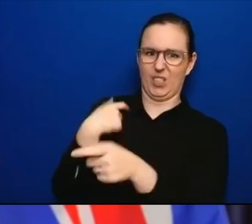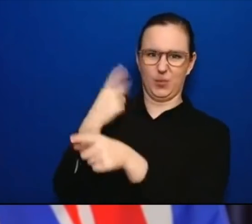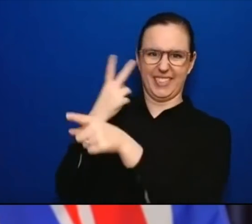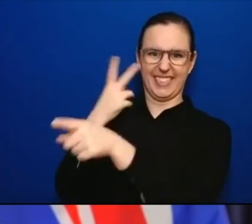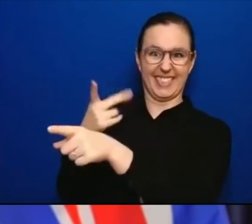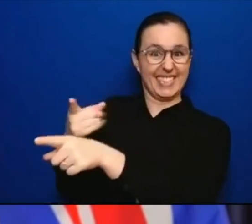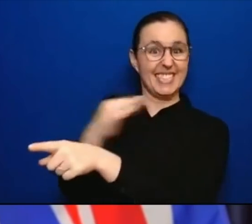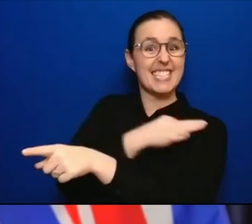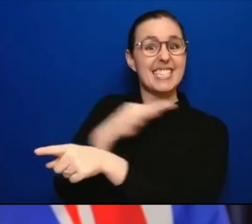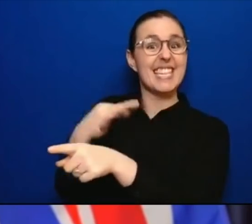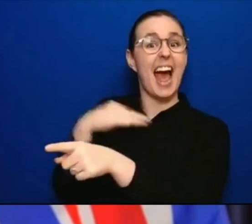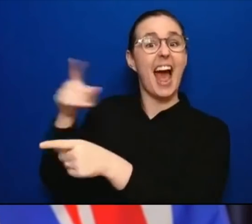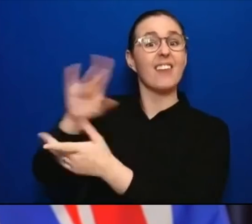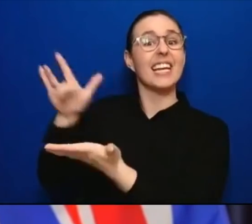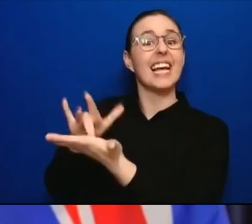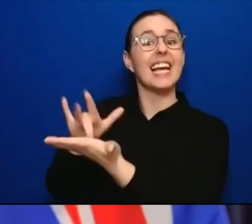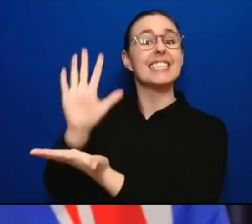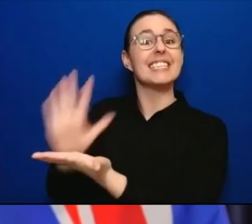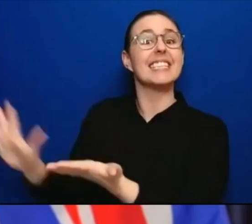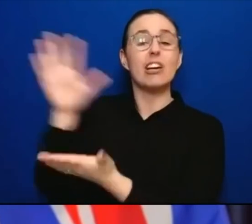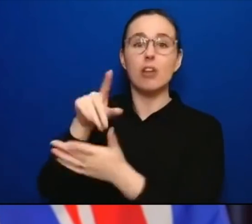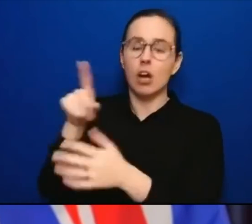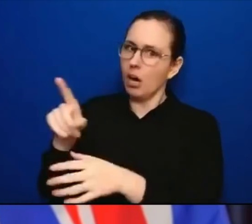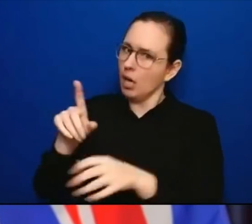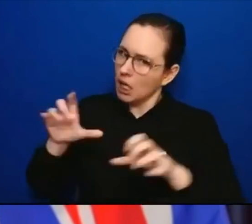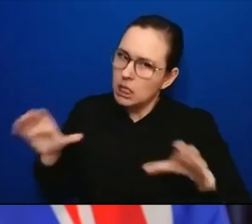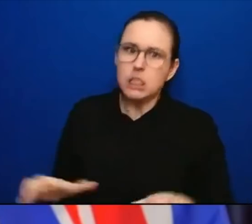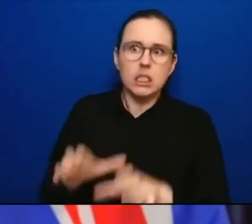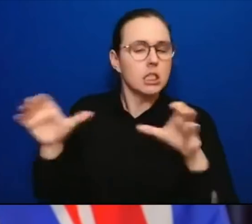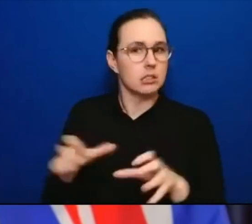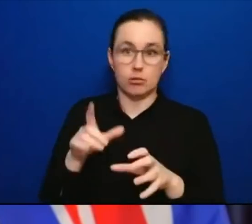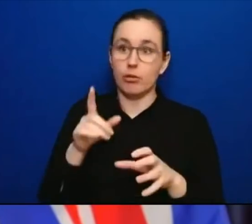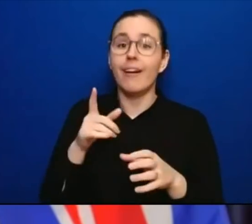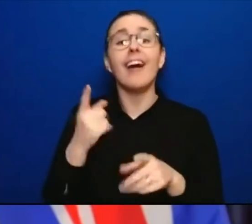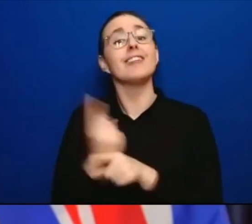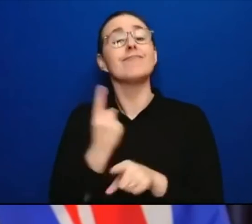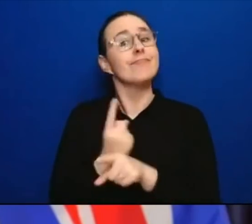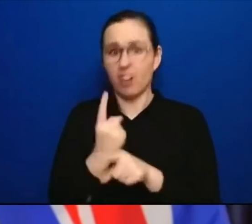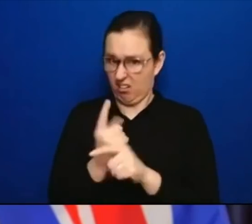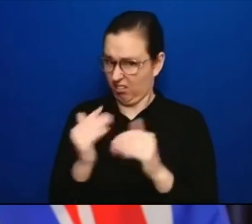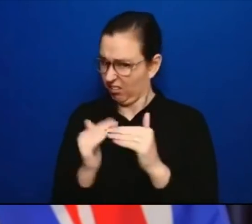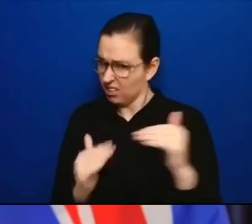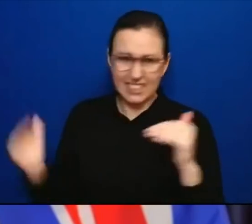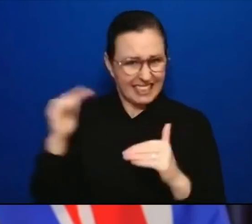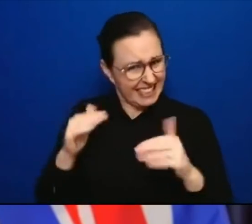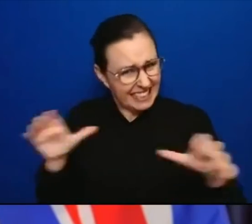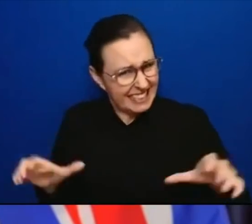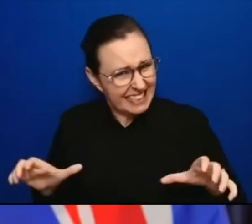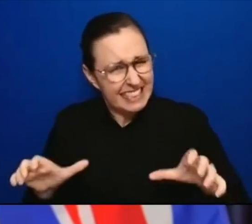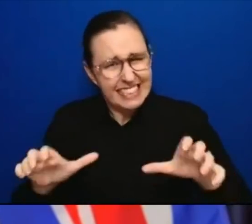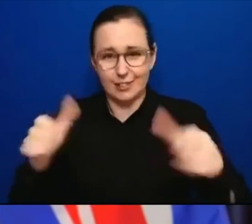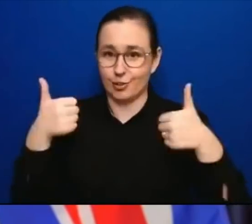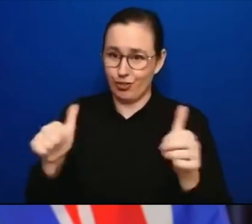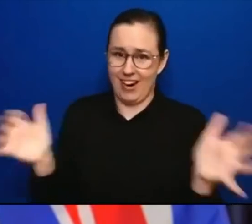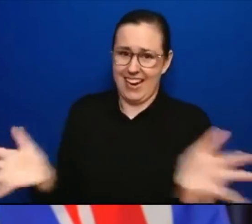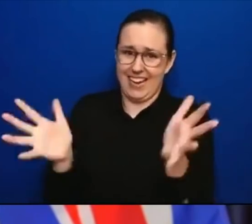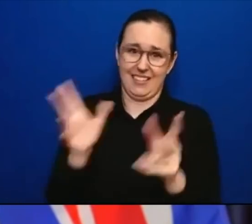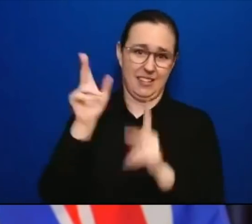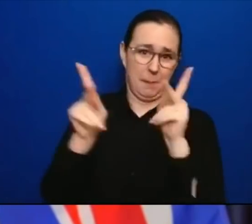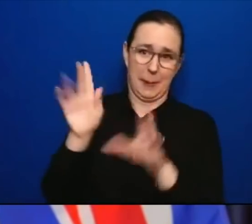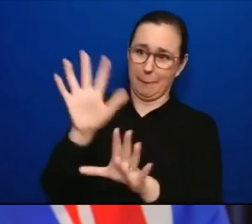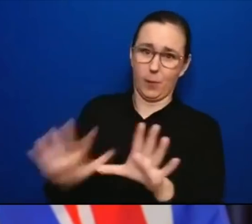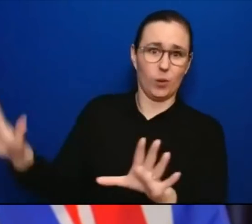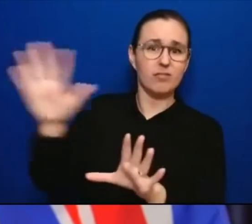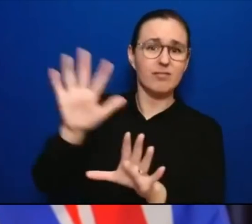where the staff at Interior Health continues to go above and beyond the call to work on behalf of all the people in the region.